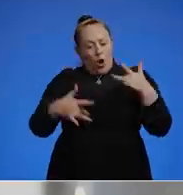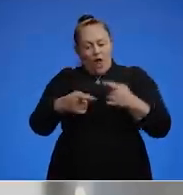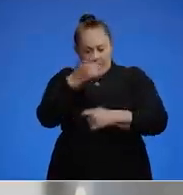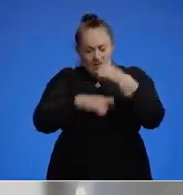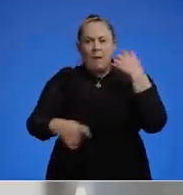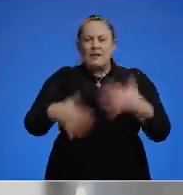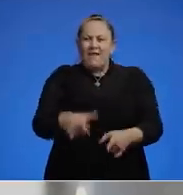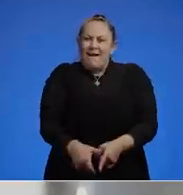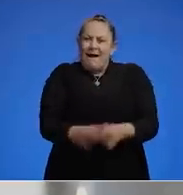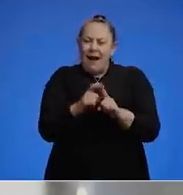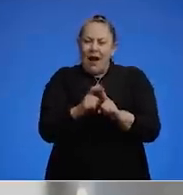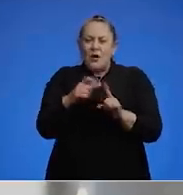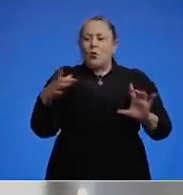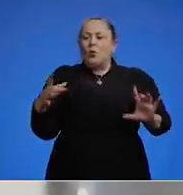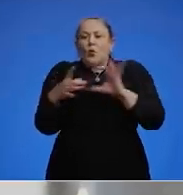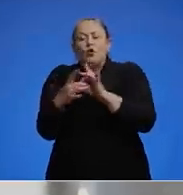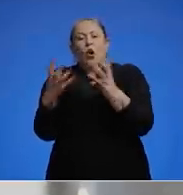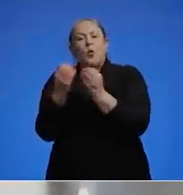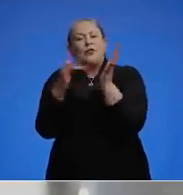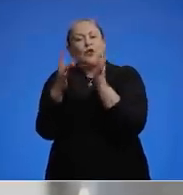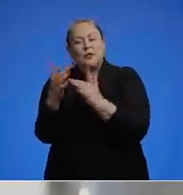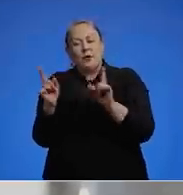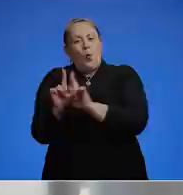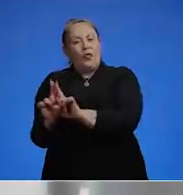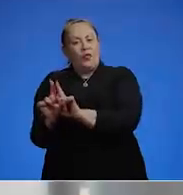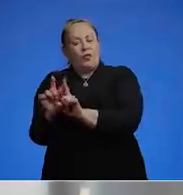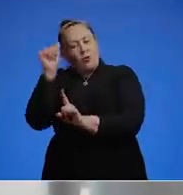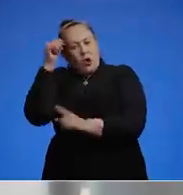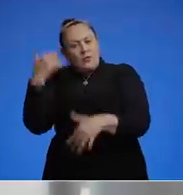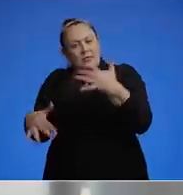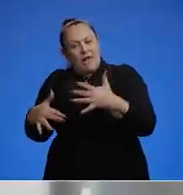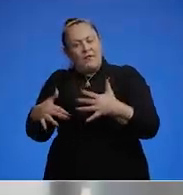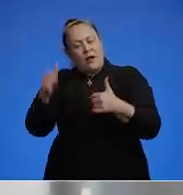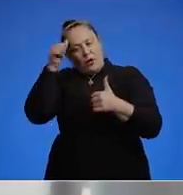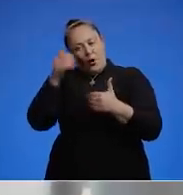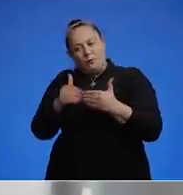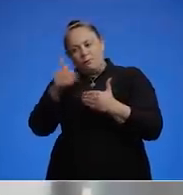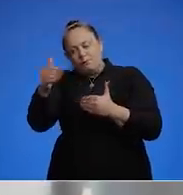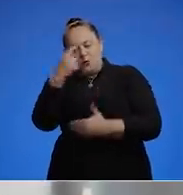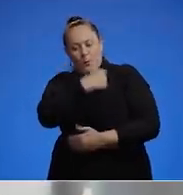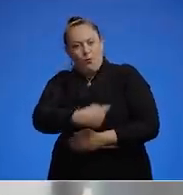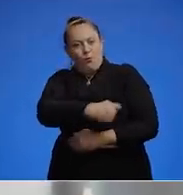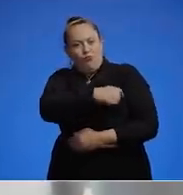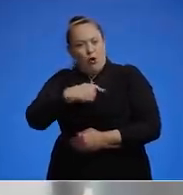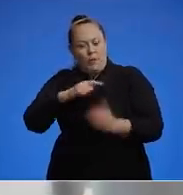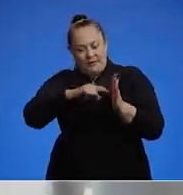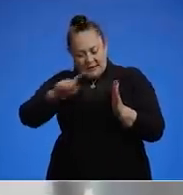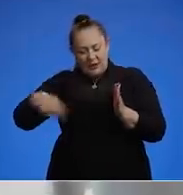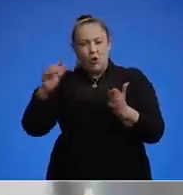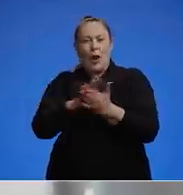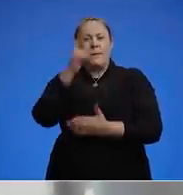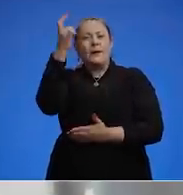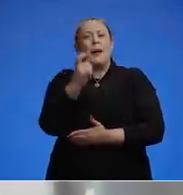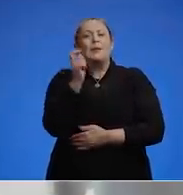own suffering. And most especially as people of faith, we look forward to the resurrection and the promise of